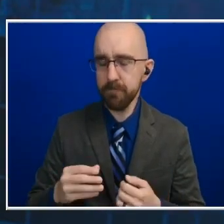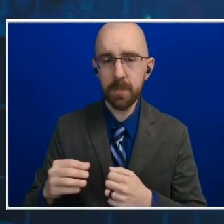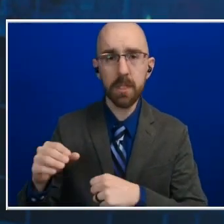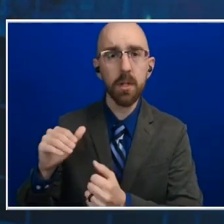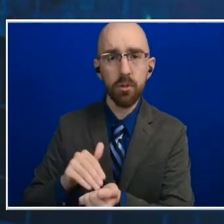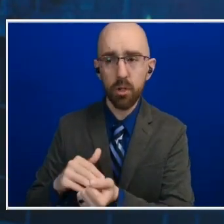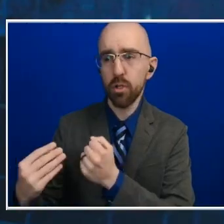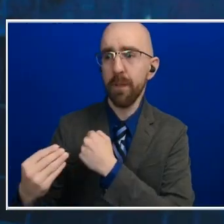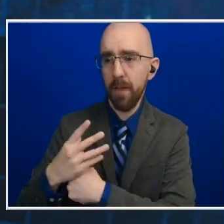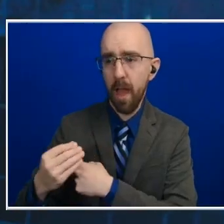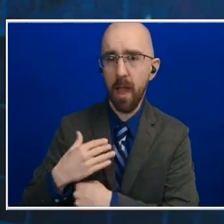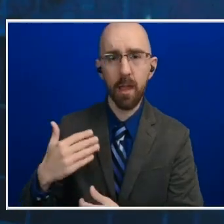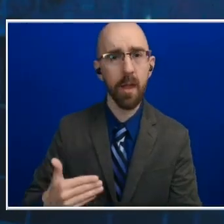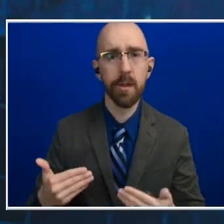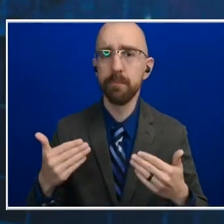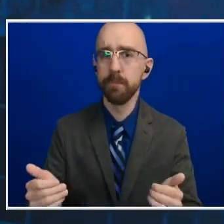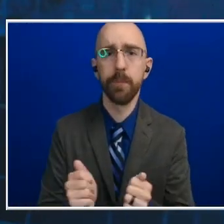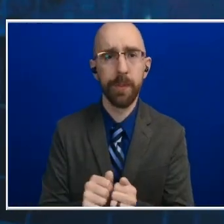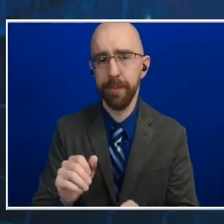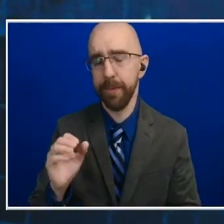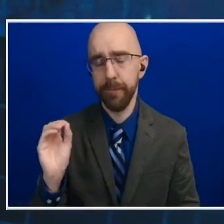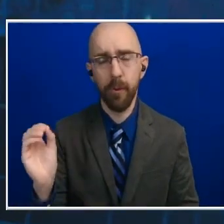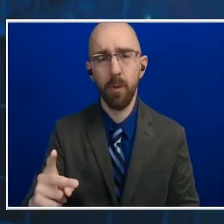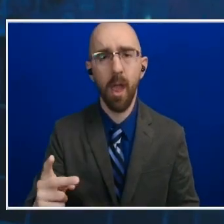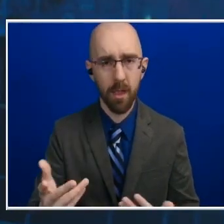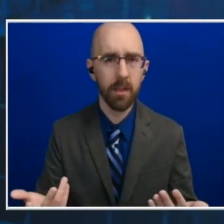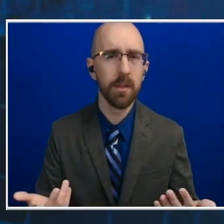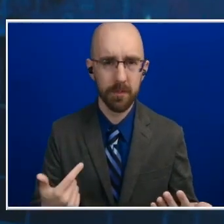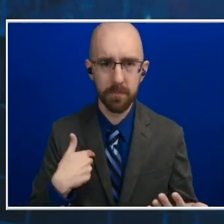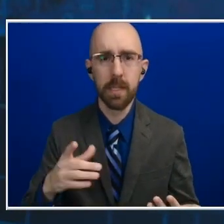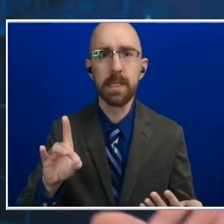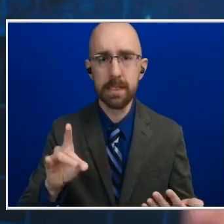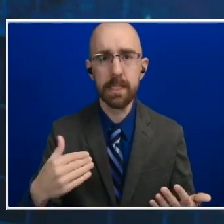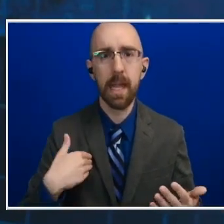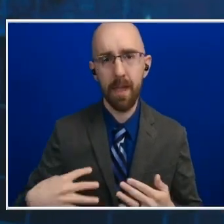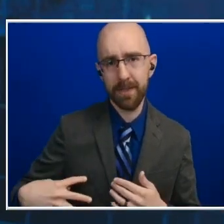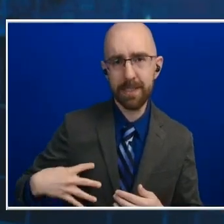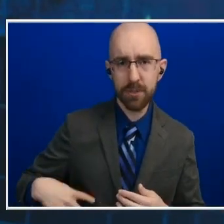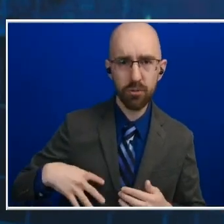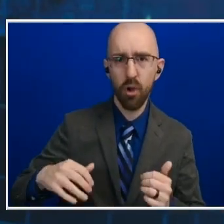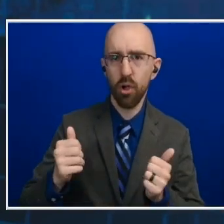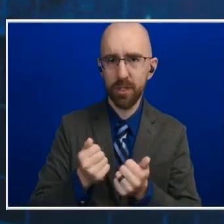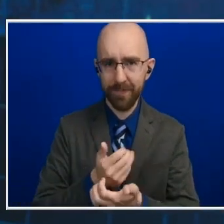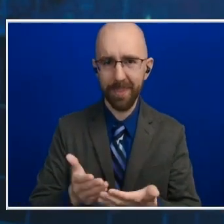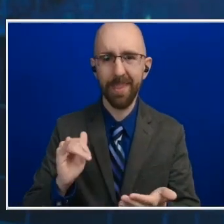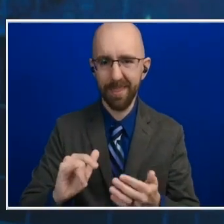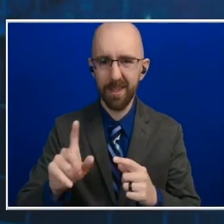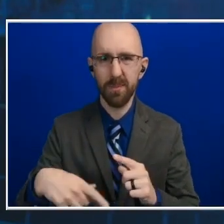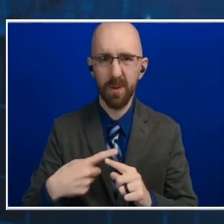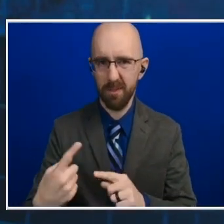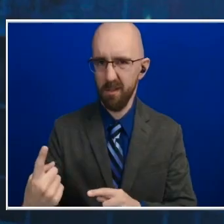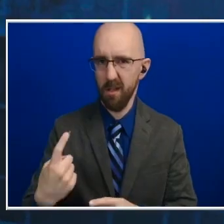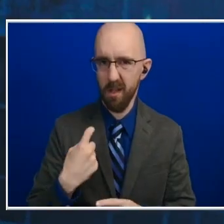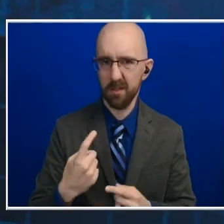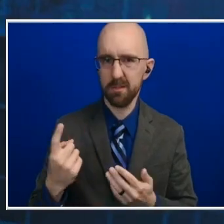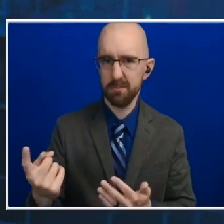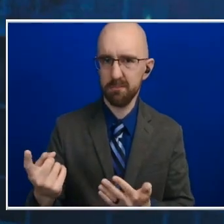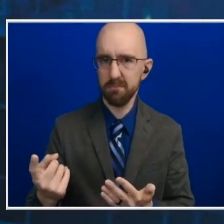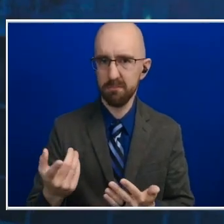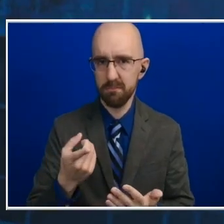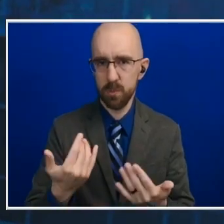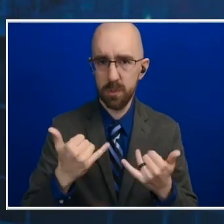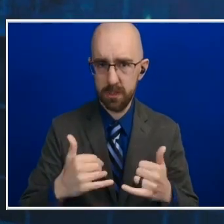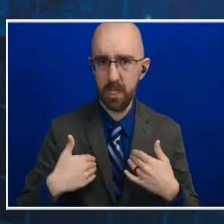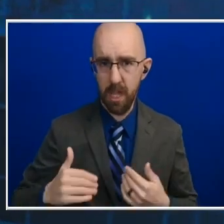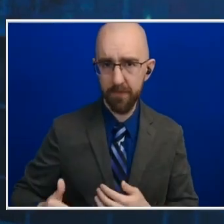went with it. I was like, okay. And, but I did have that discharge and everything. And that's when they had asked, they were like, hey, do you still have that lump? And I go, well, yeah.